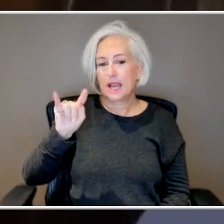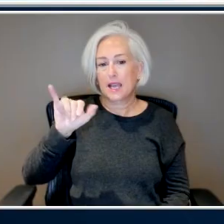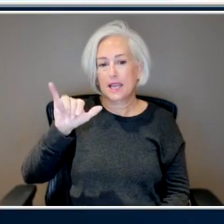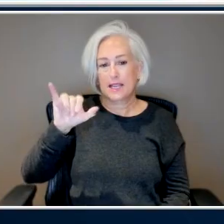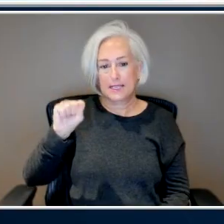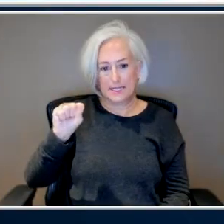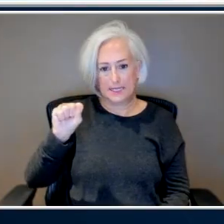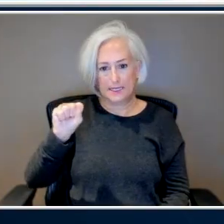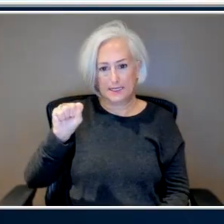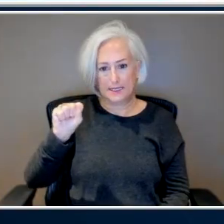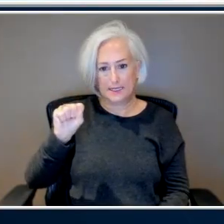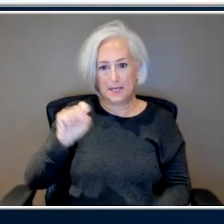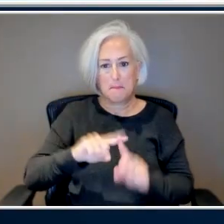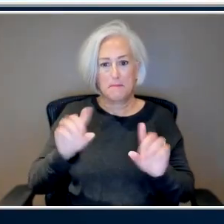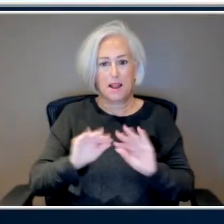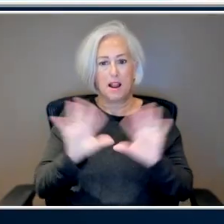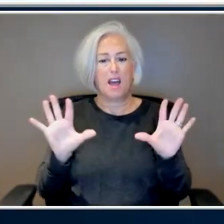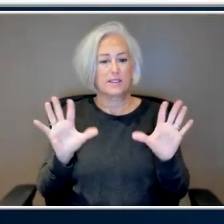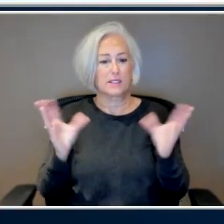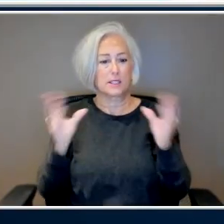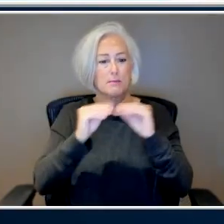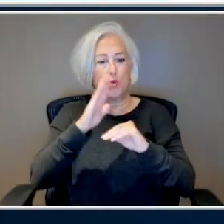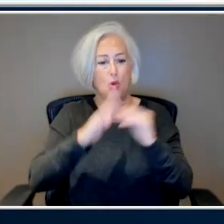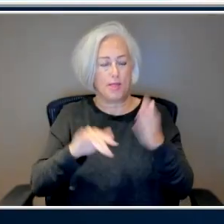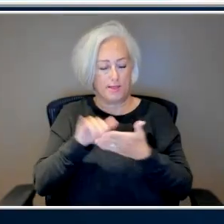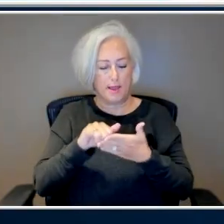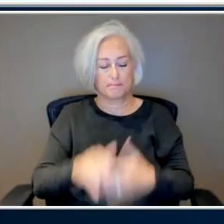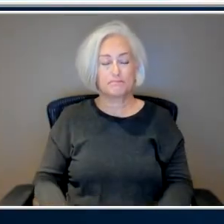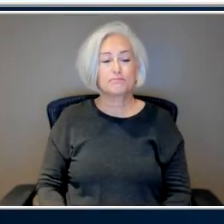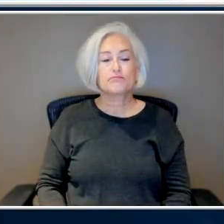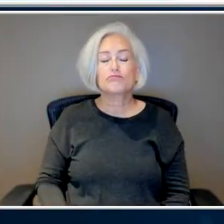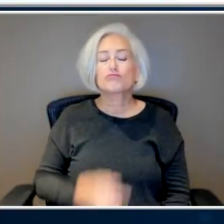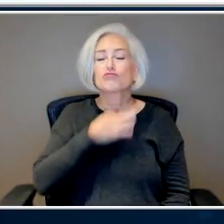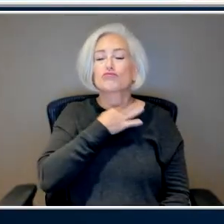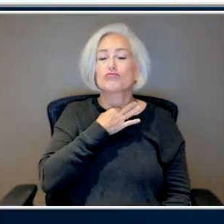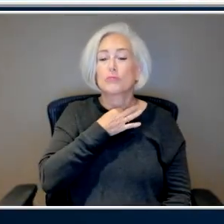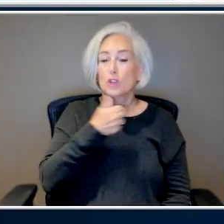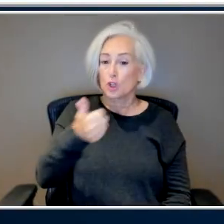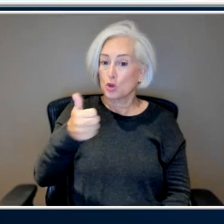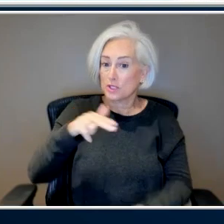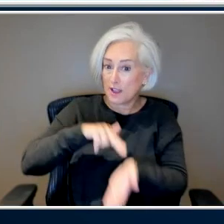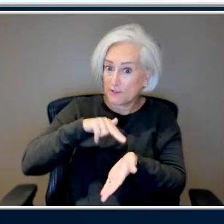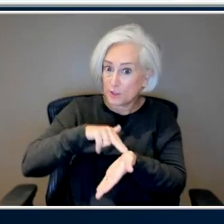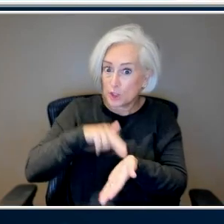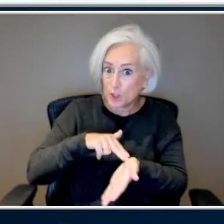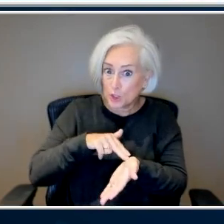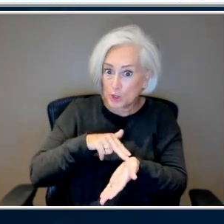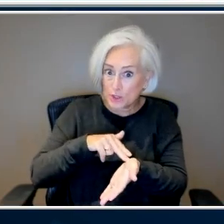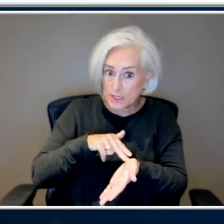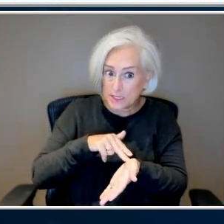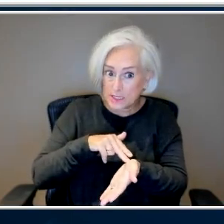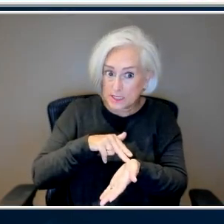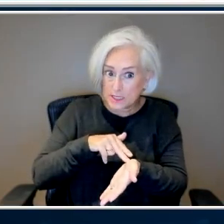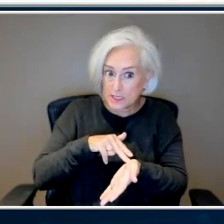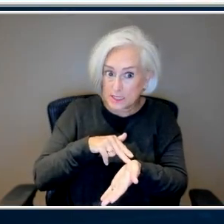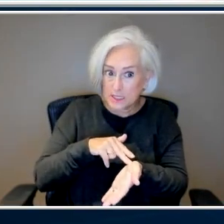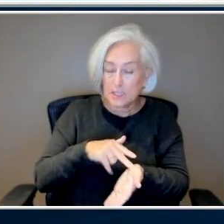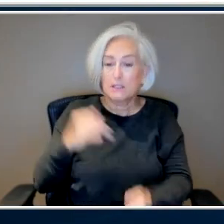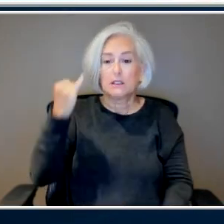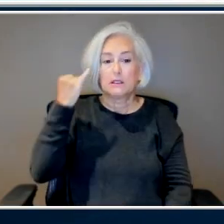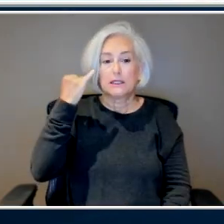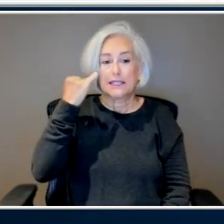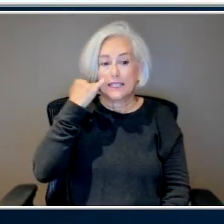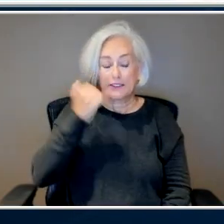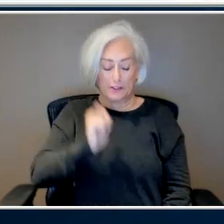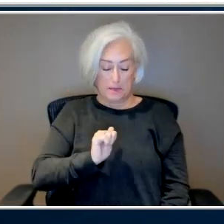but Janet, it was obviously a lot more. Go ahead. So as a nurse, I was just curious because if somebody started to feel, if I felt some of